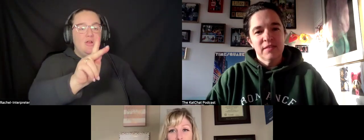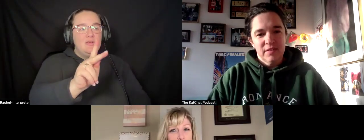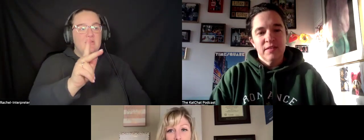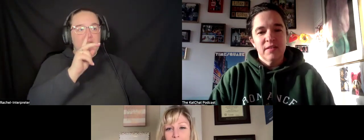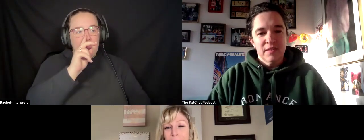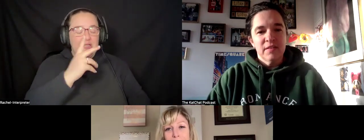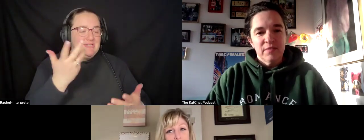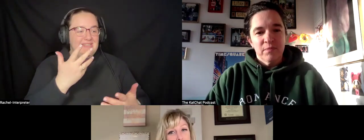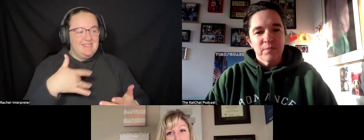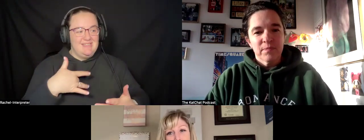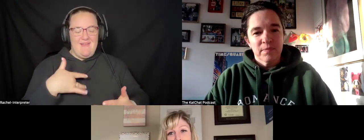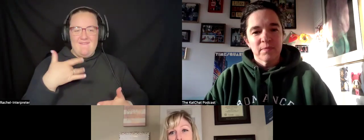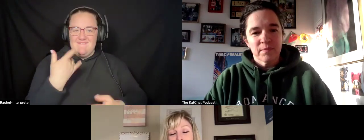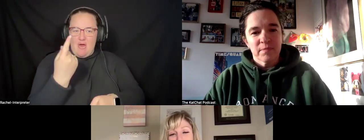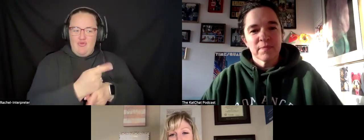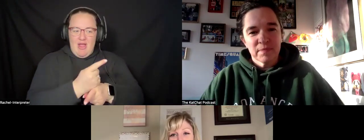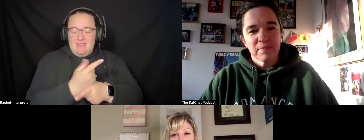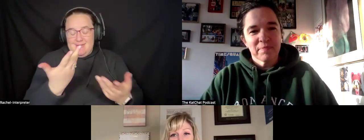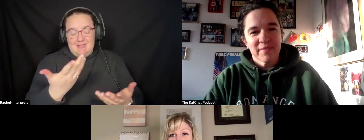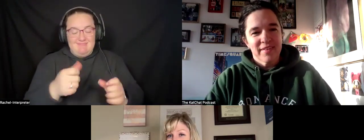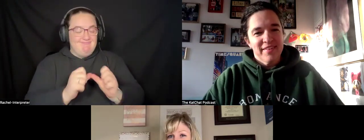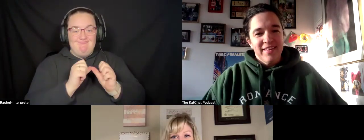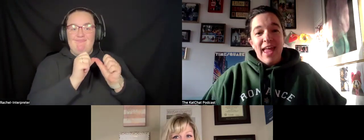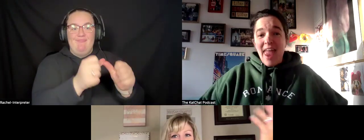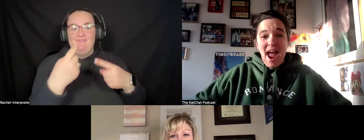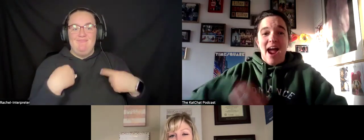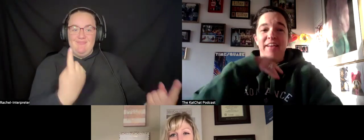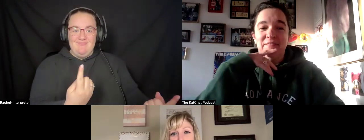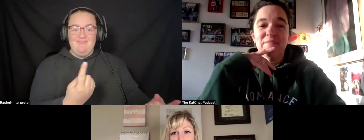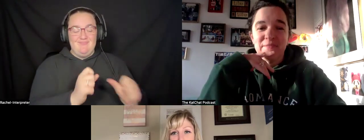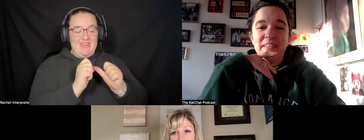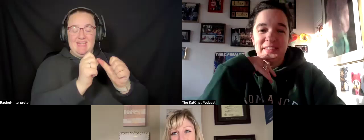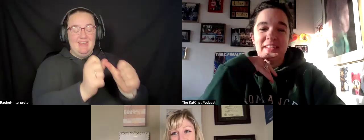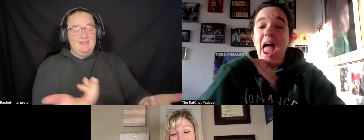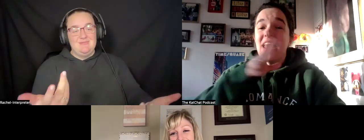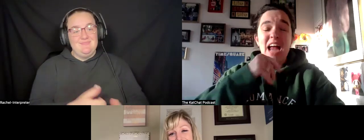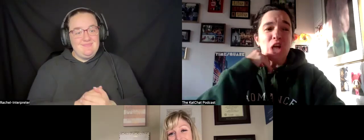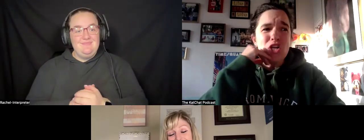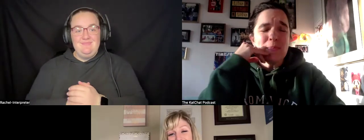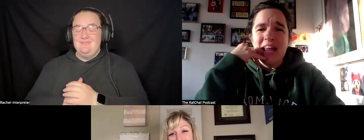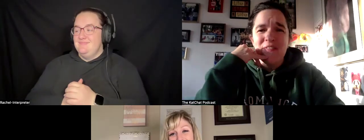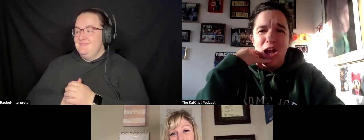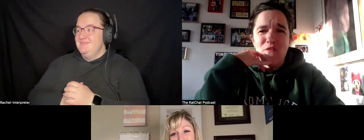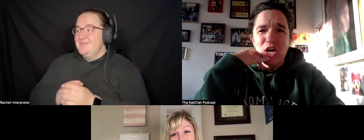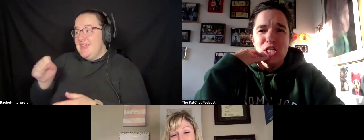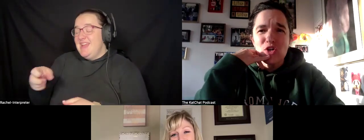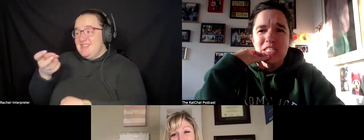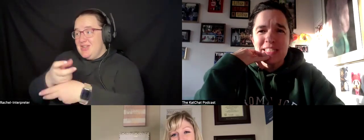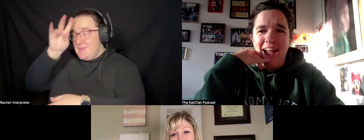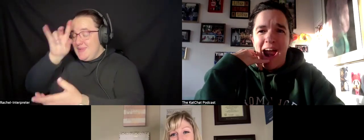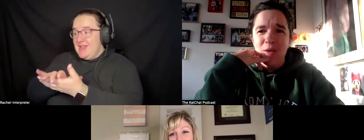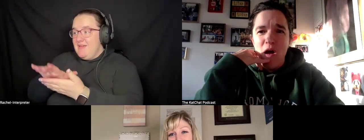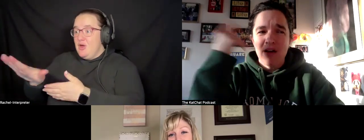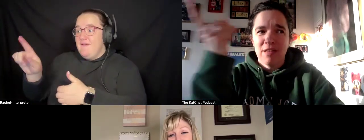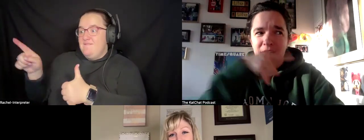off the tongue correctly, and so that's what stuck, and just continued from there. Yeah, it's hard to believe that your first